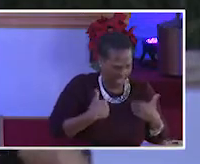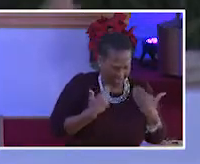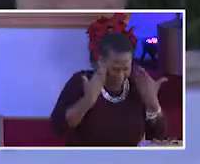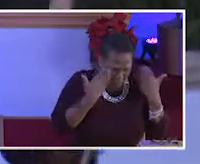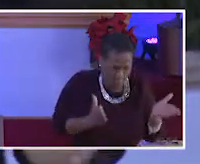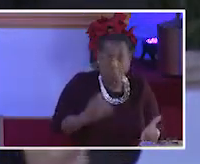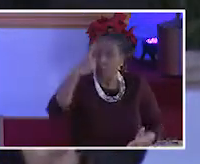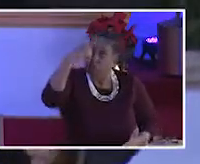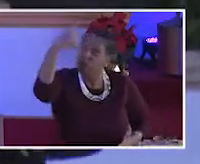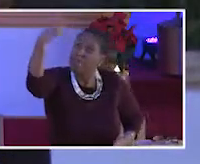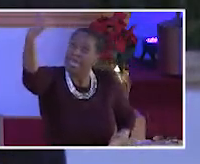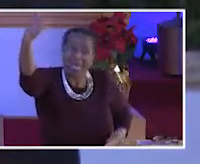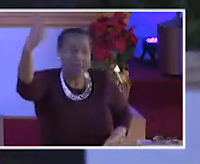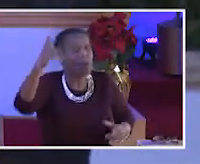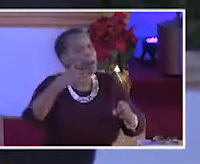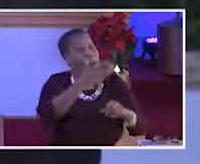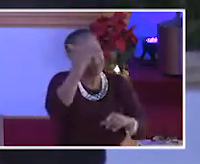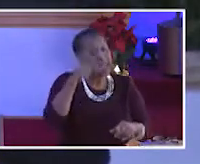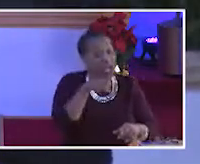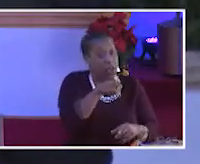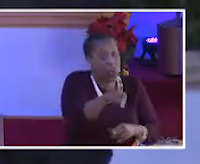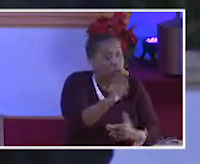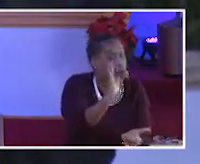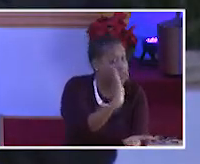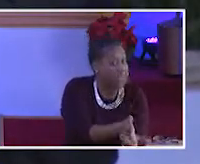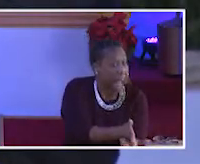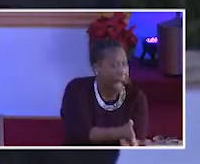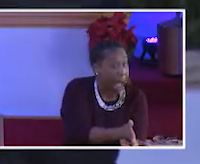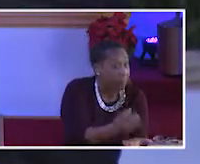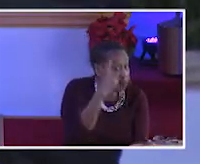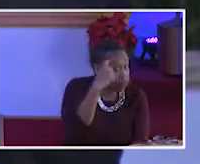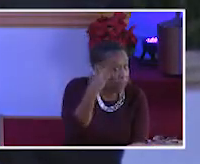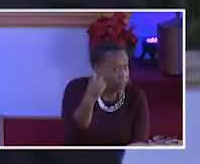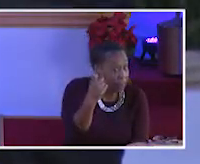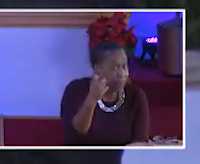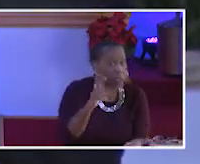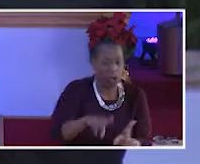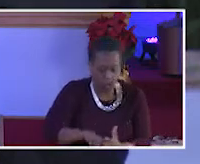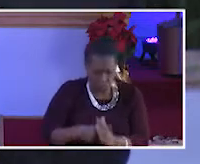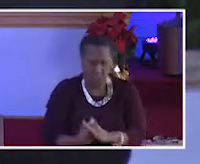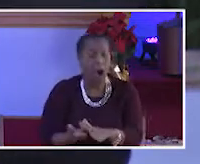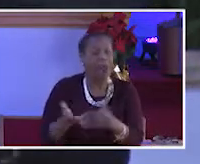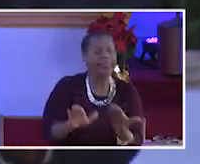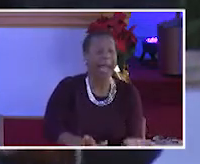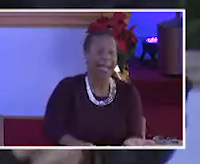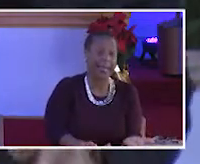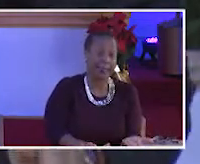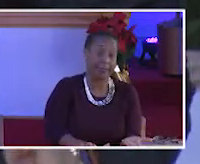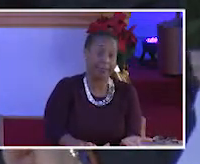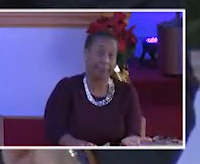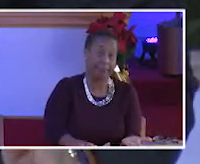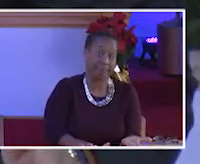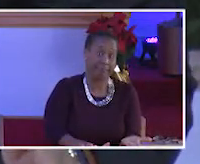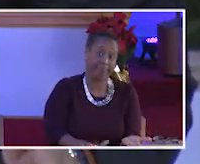wherewithal. Dream, because when you stop dreaming, you start dying.